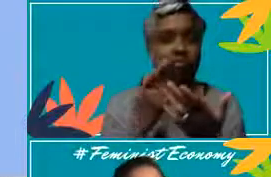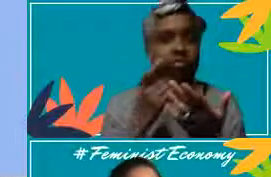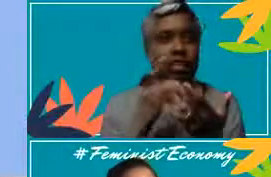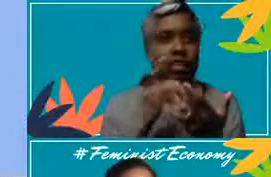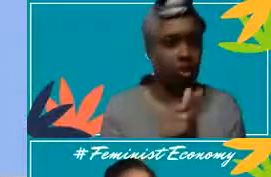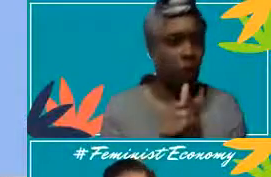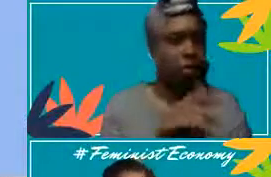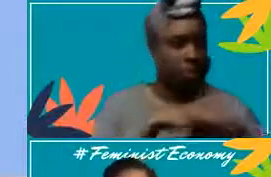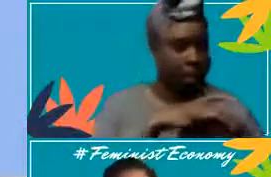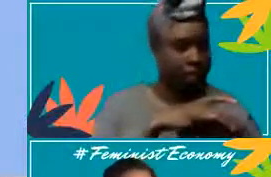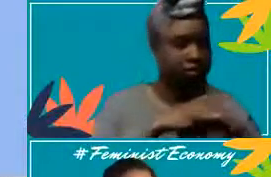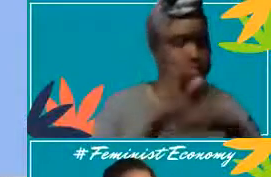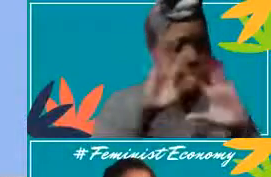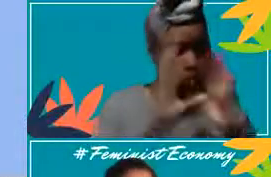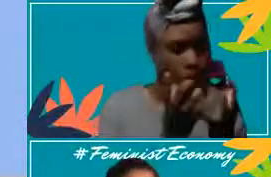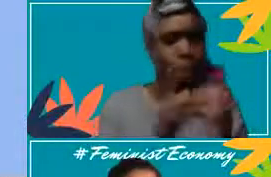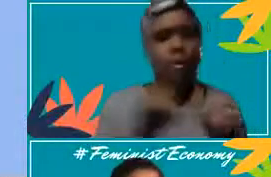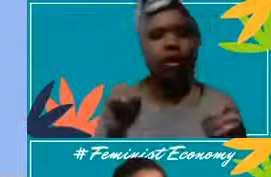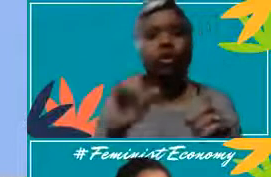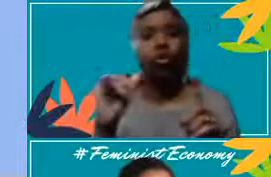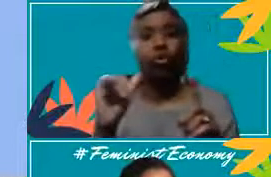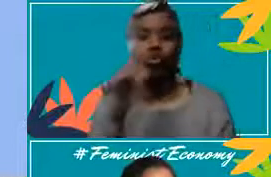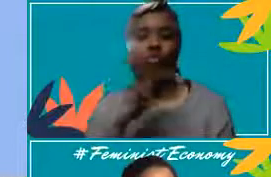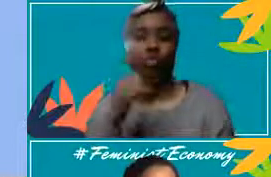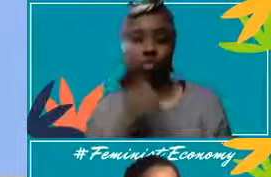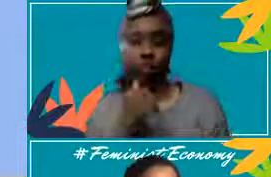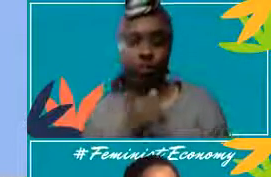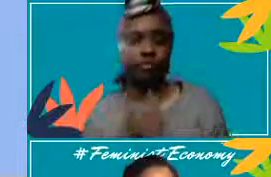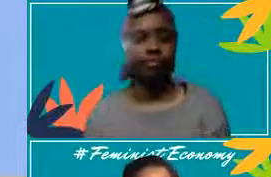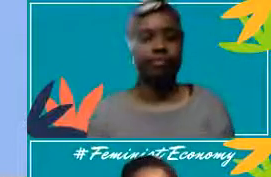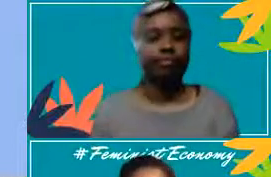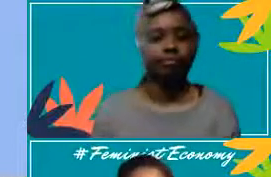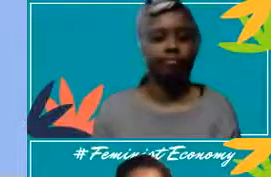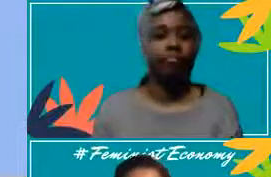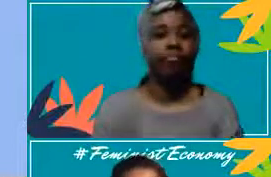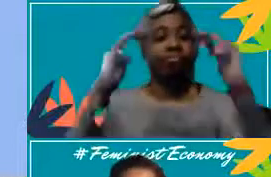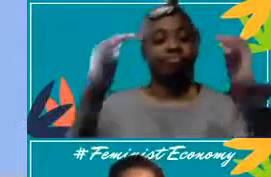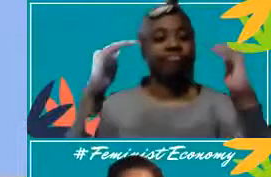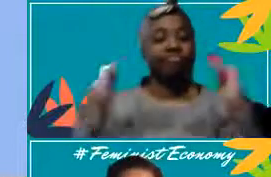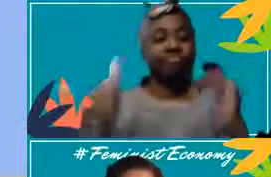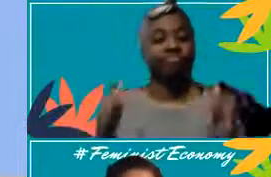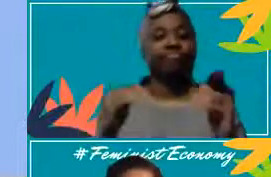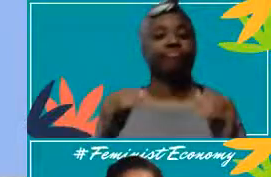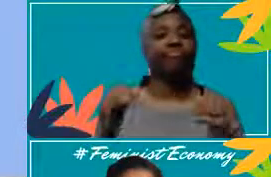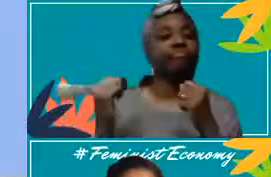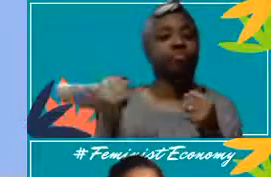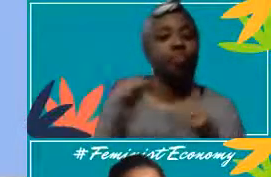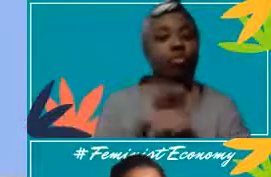harming disproportionately women and girls. Then strengthening worker rights and